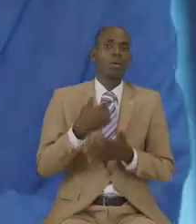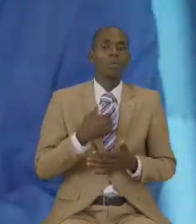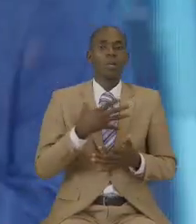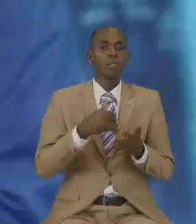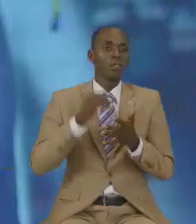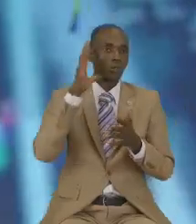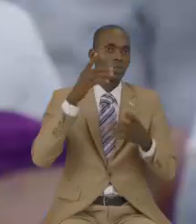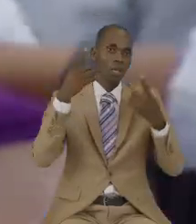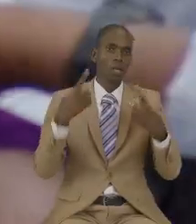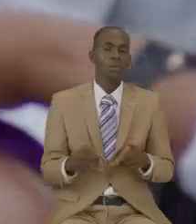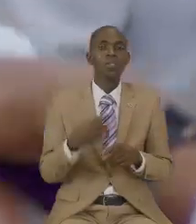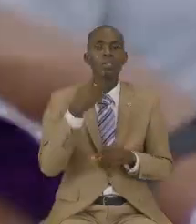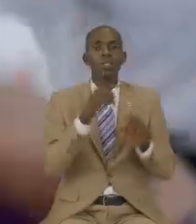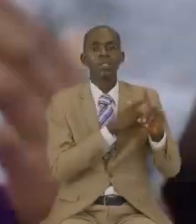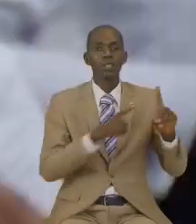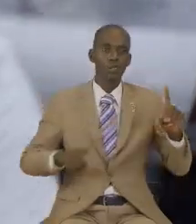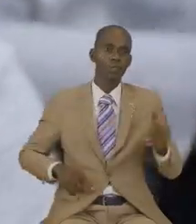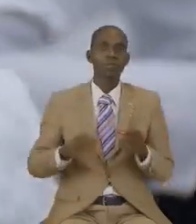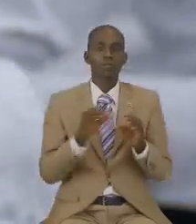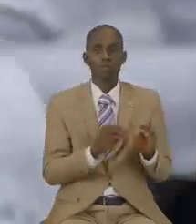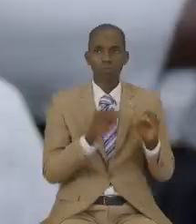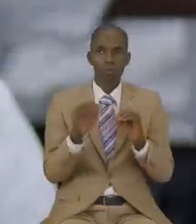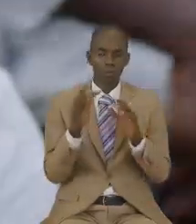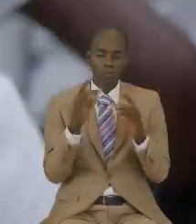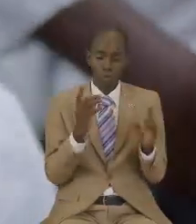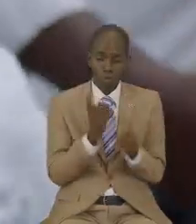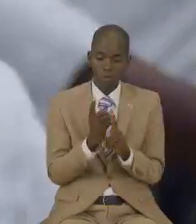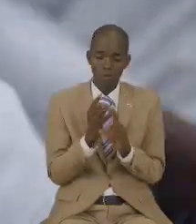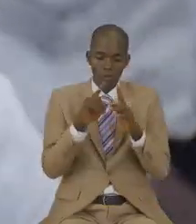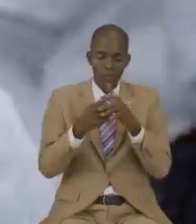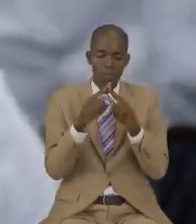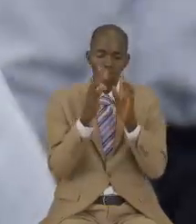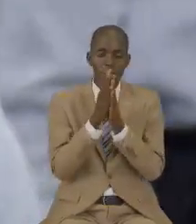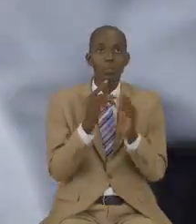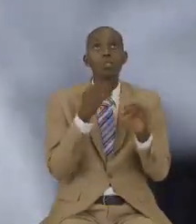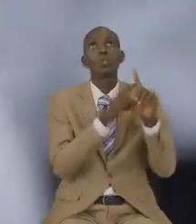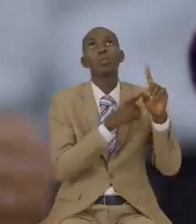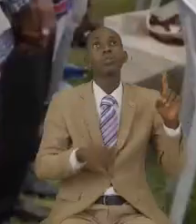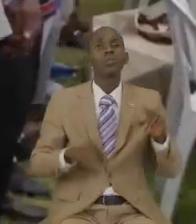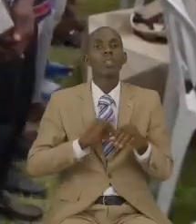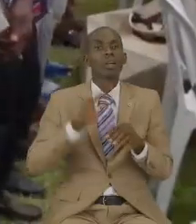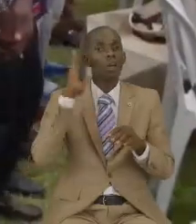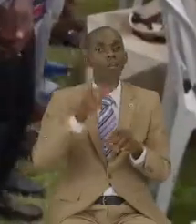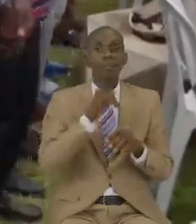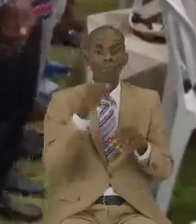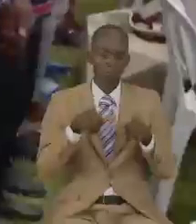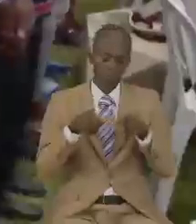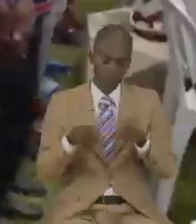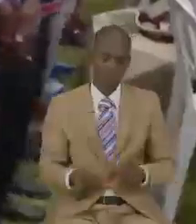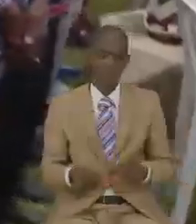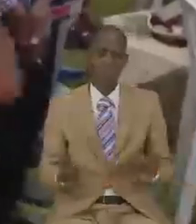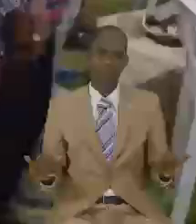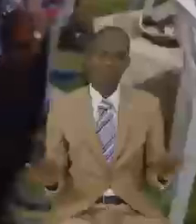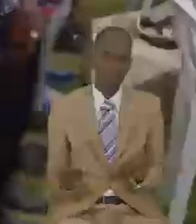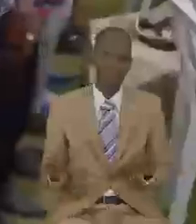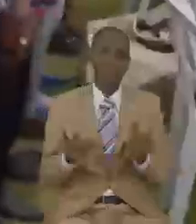done. Tell the Lord, open your mouth there and say, Lord, I will not remain at the same level.